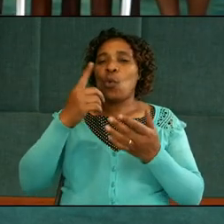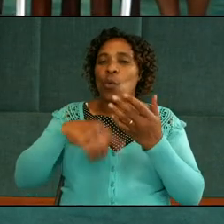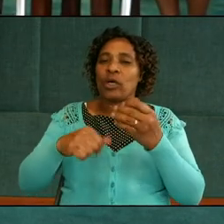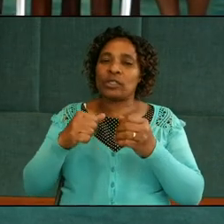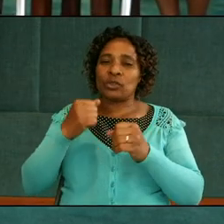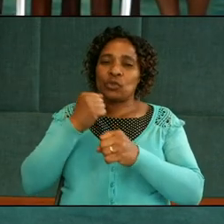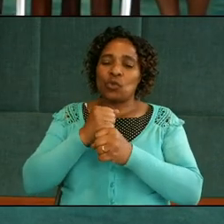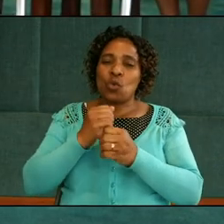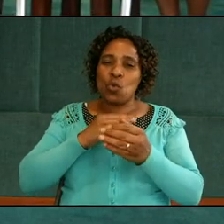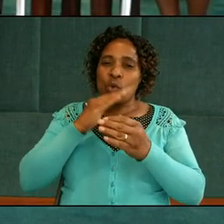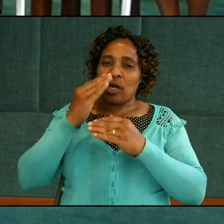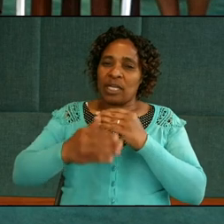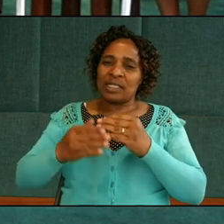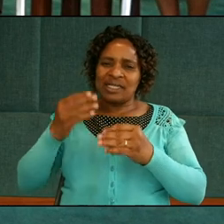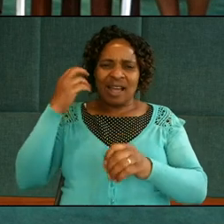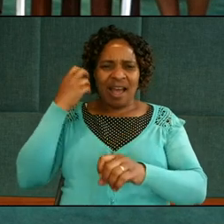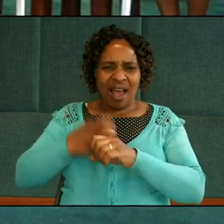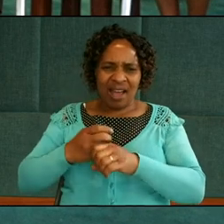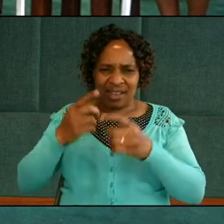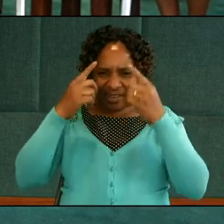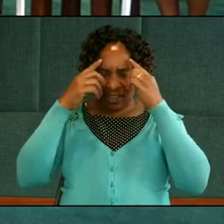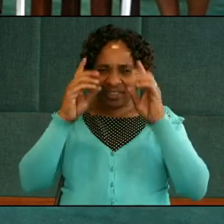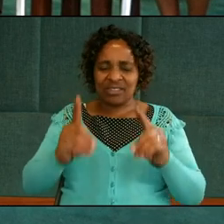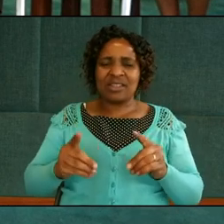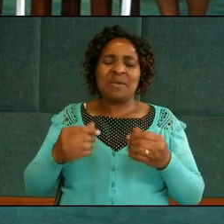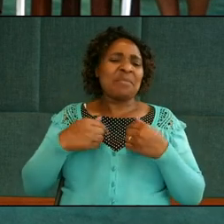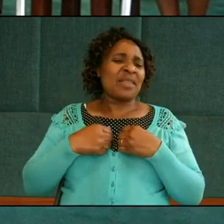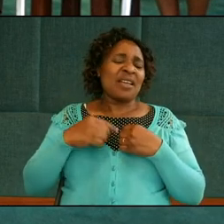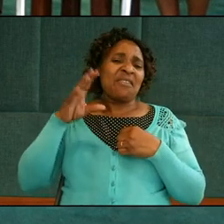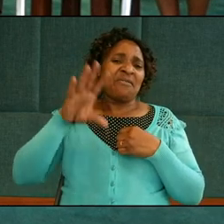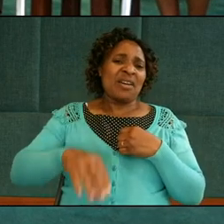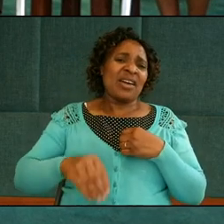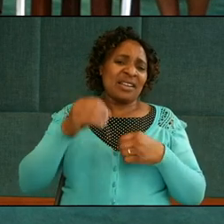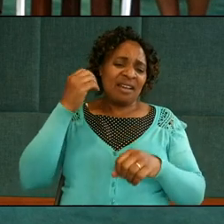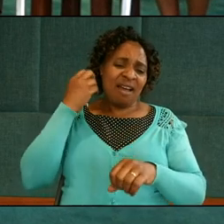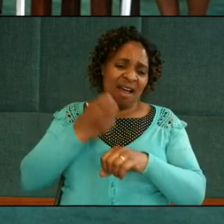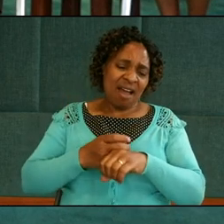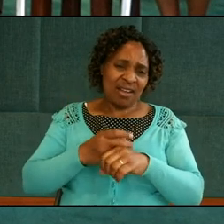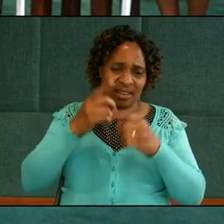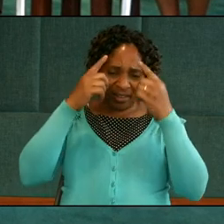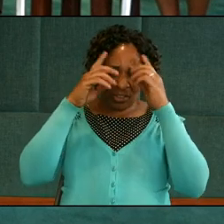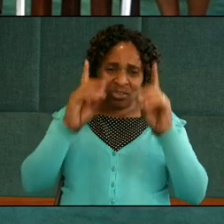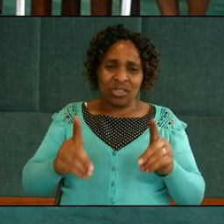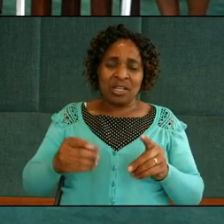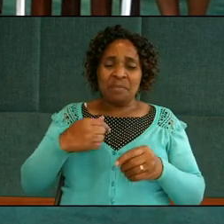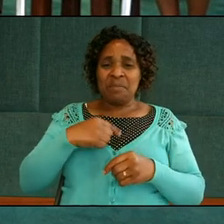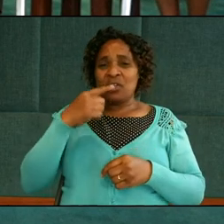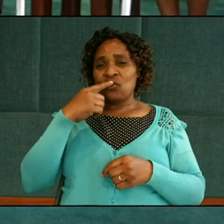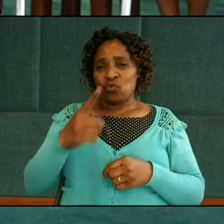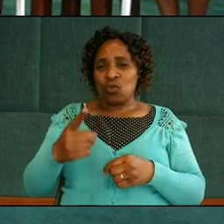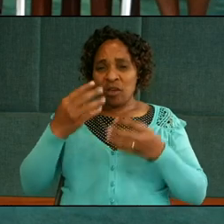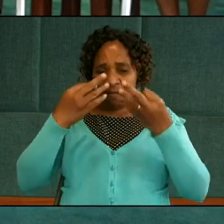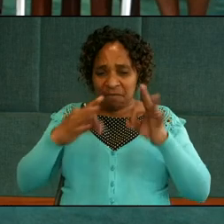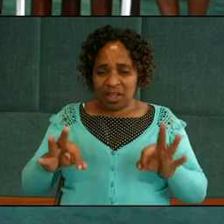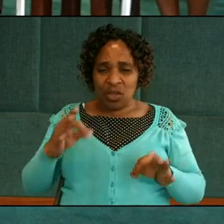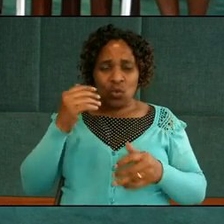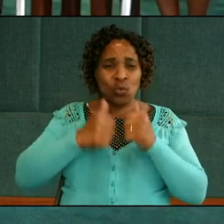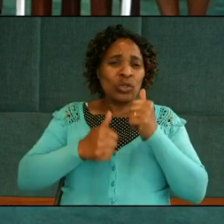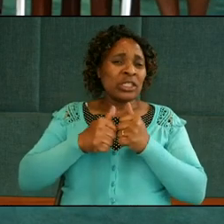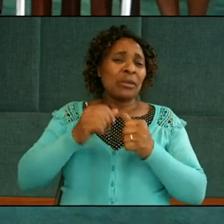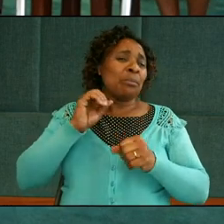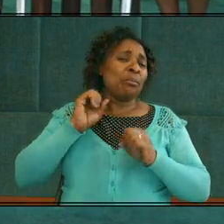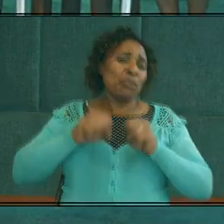on weekends is a hard decision. I think I also find it as a hard decision sometimes because you're not sure if I'm free, what should I prioritize